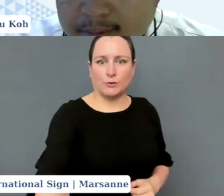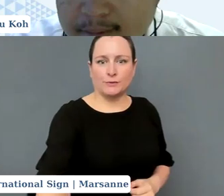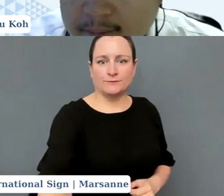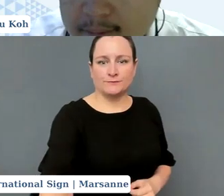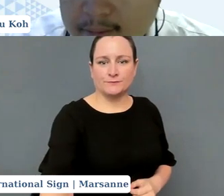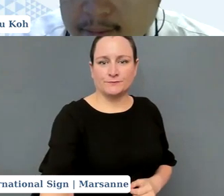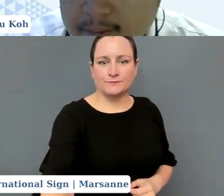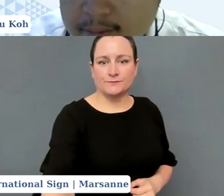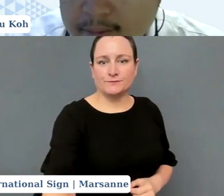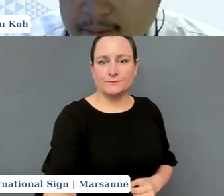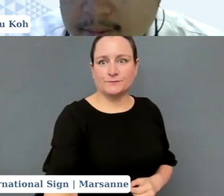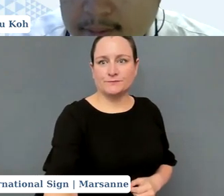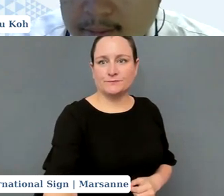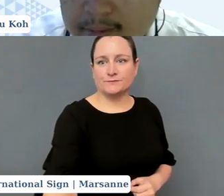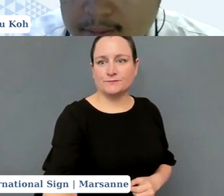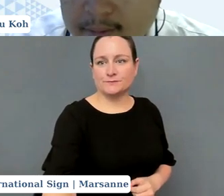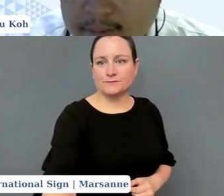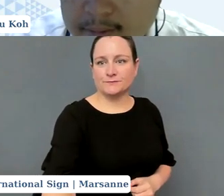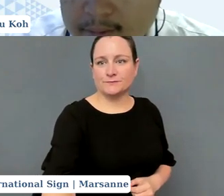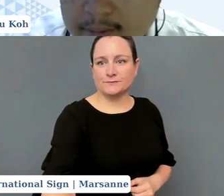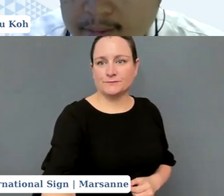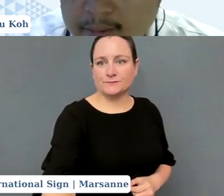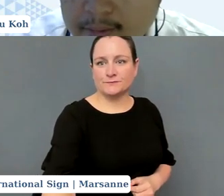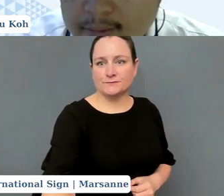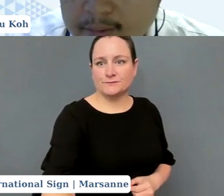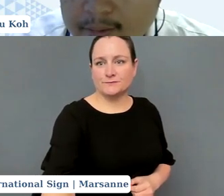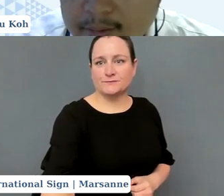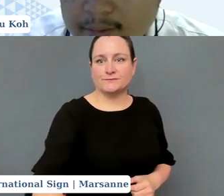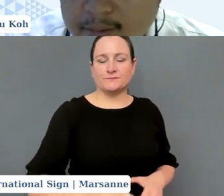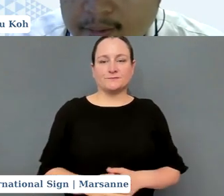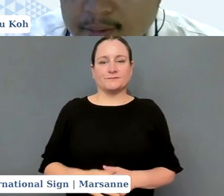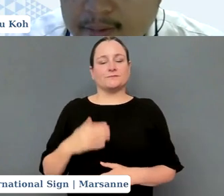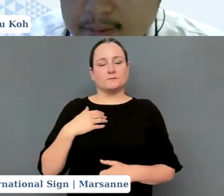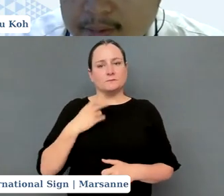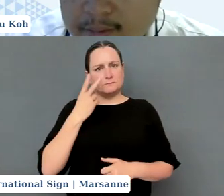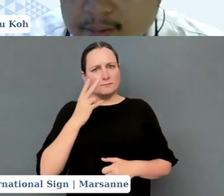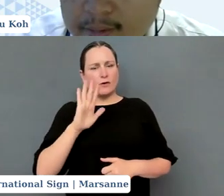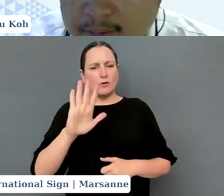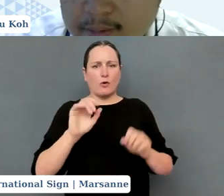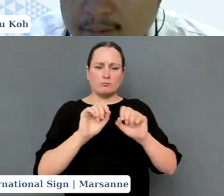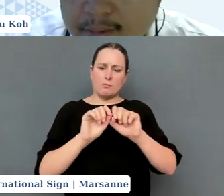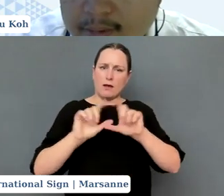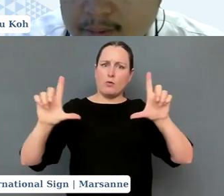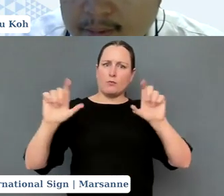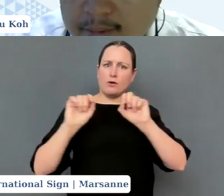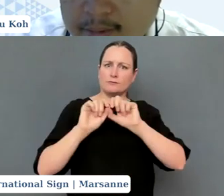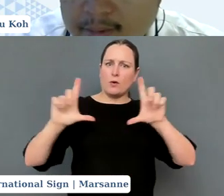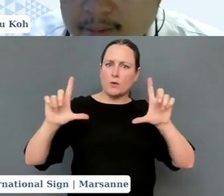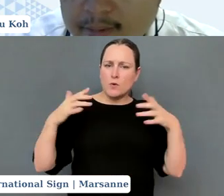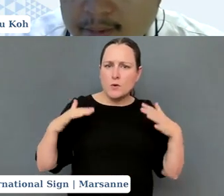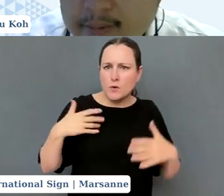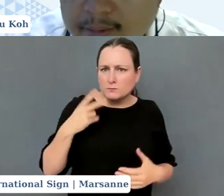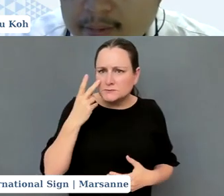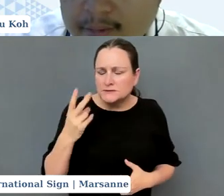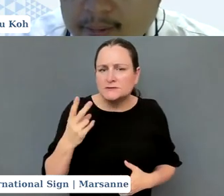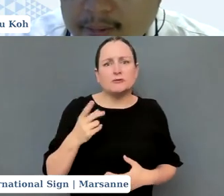also good to see those beautiful pictures depicting moments of inclusion for different